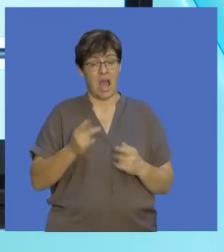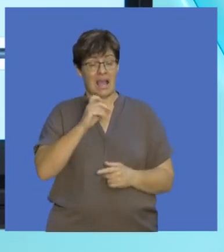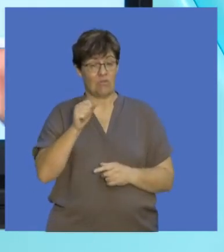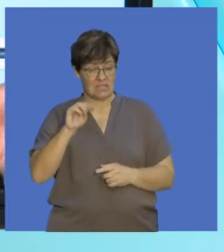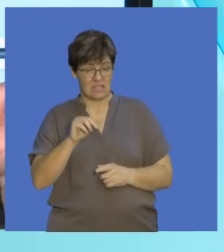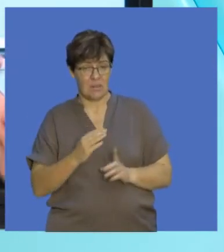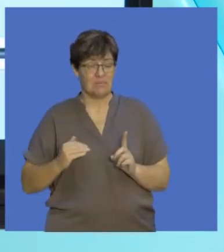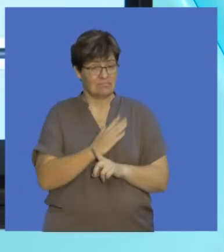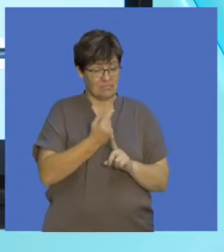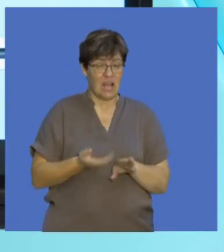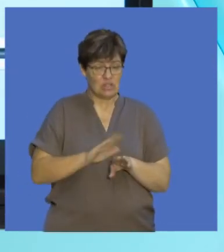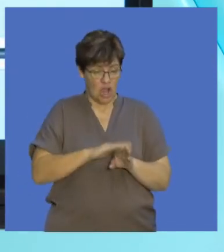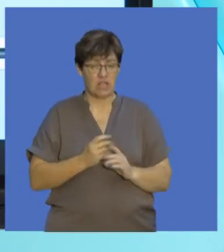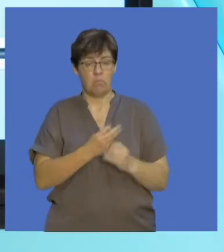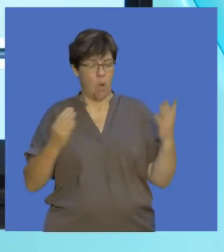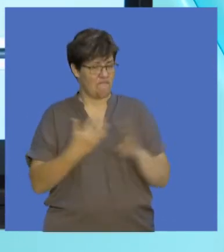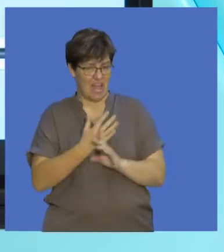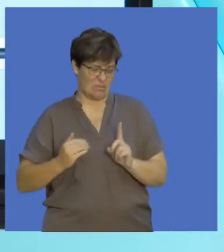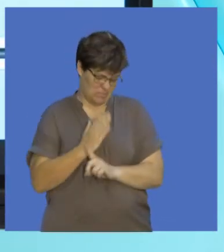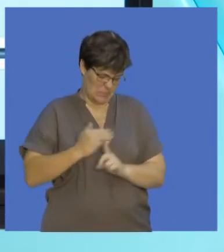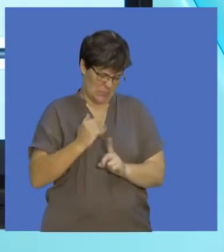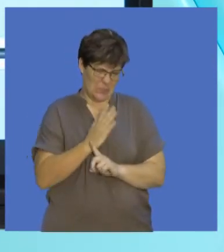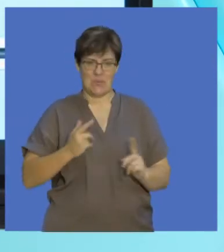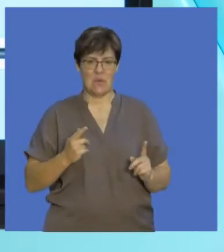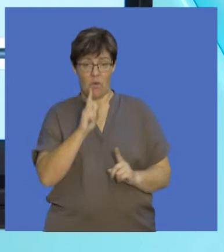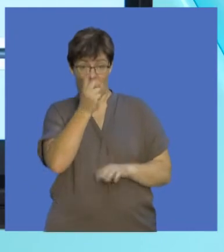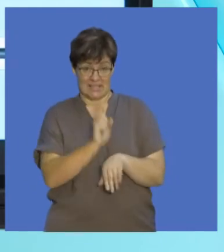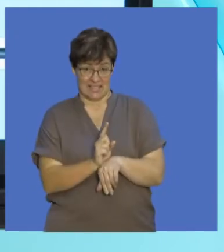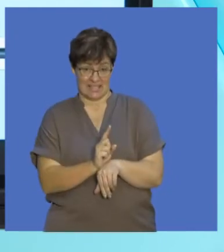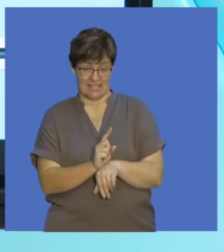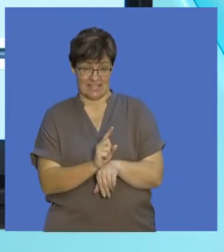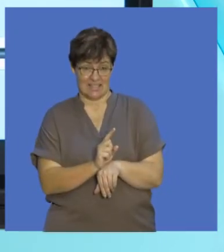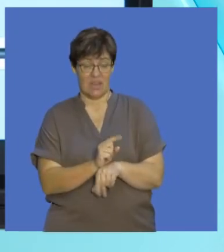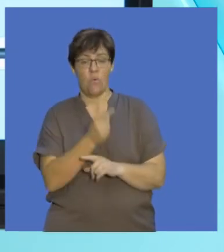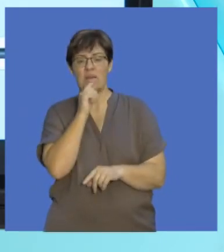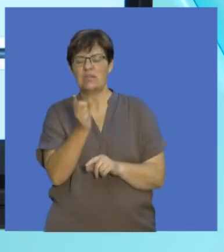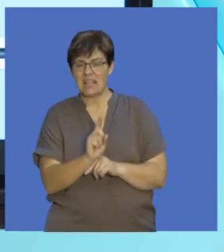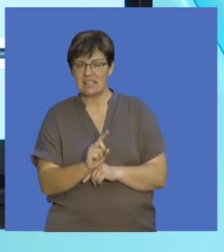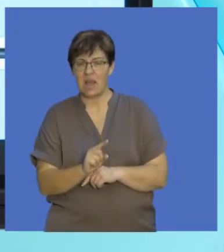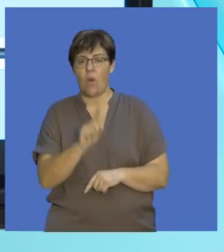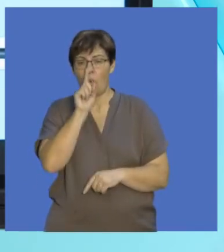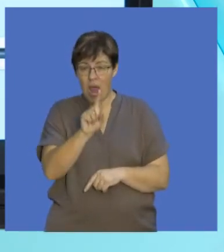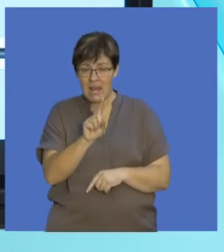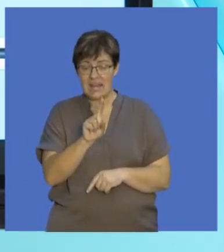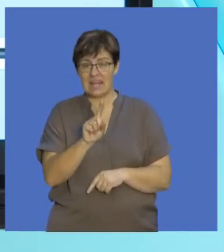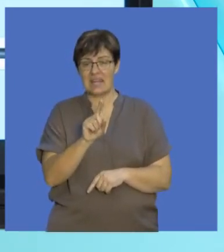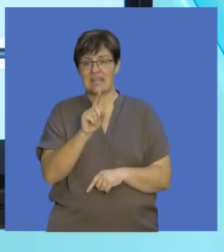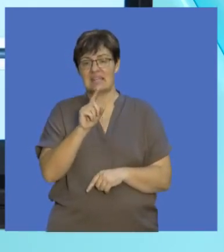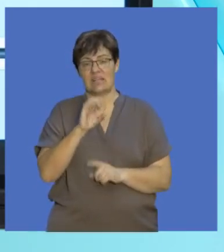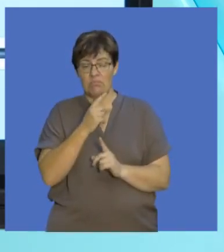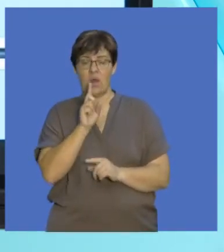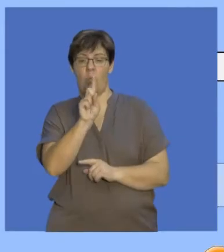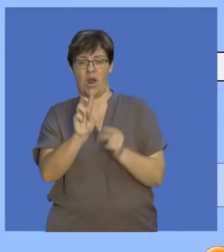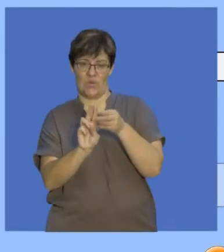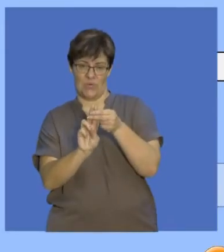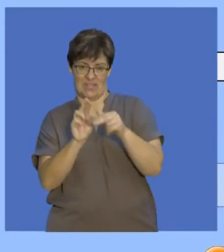number of charges passing through a point per second. And when we talk about a second, we're talking about 1 second, which is a unit